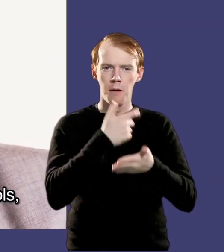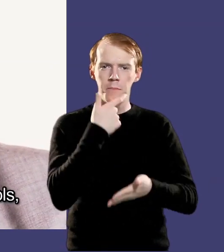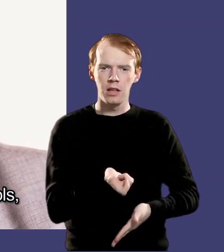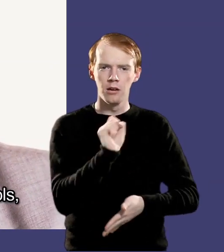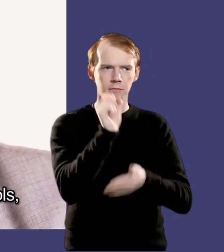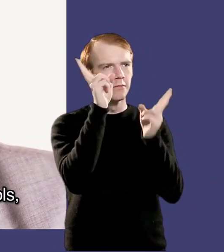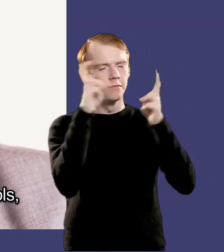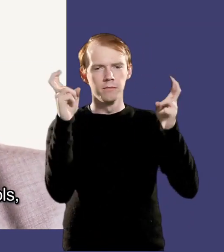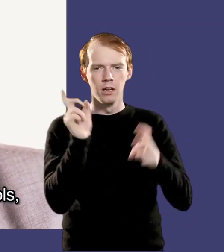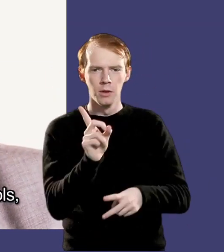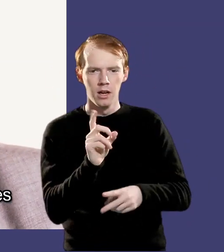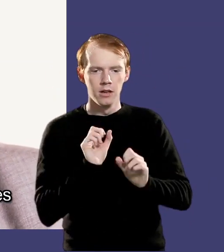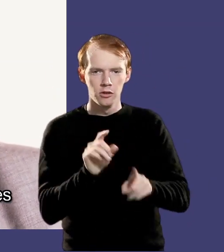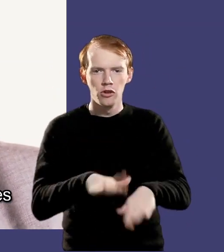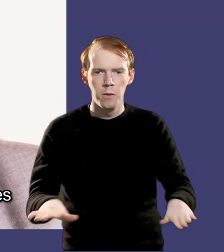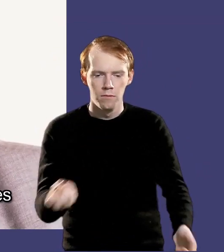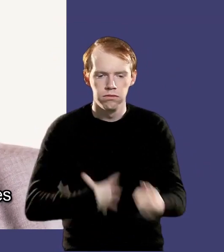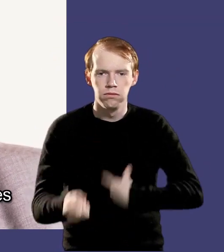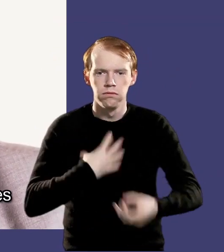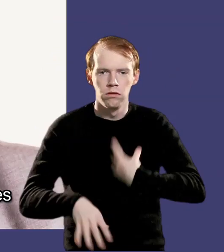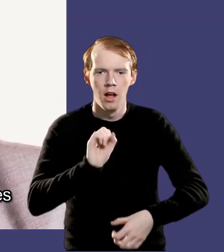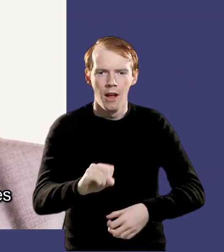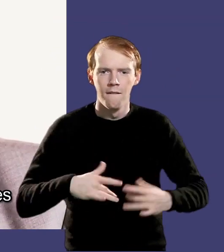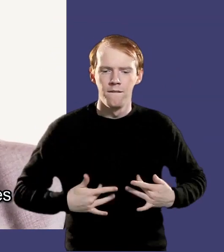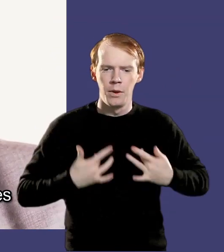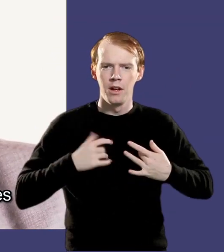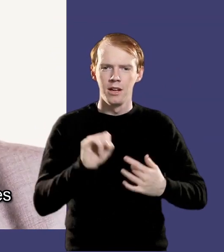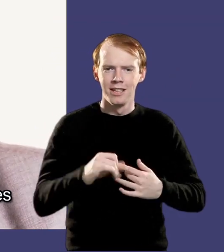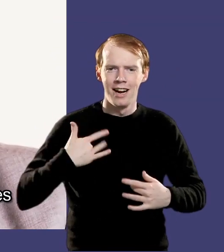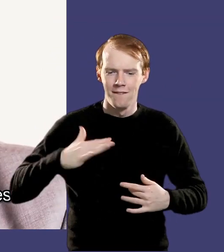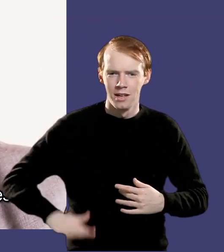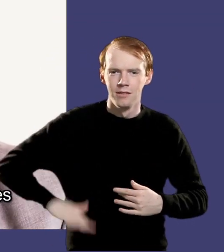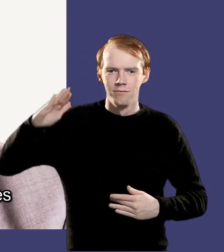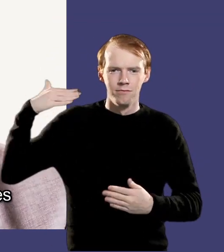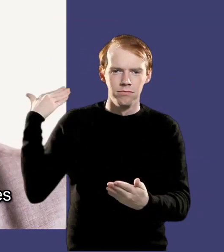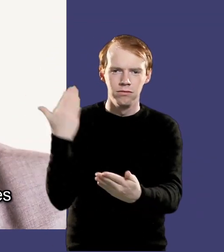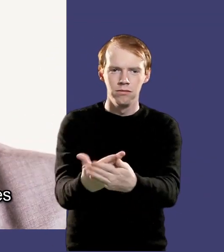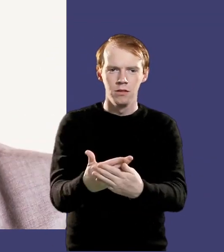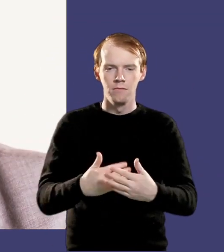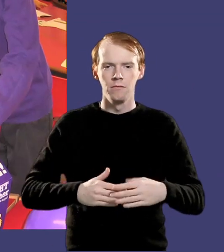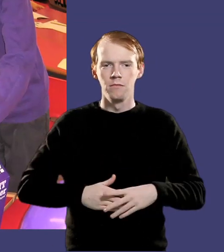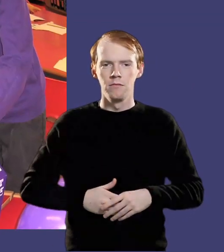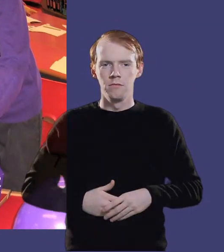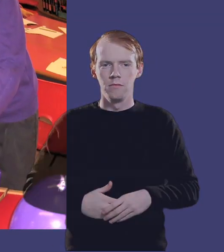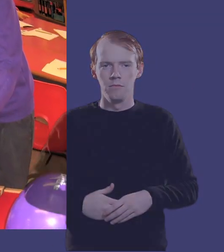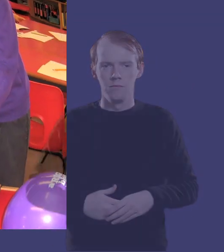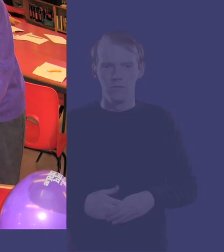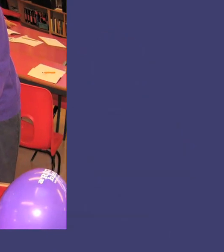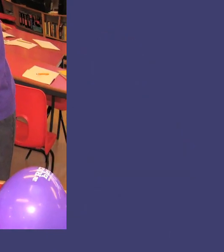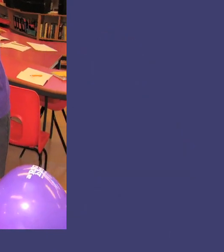them. That meant I did lots and lots of visits to schools, to youth clubs, to social care centres.